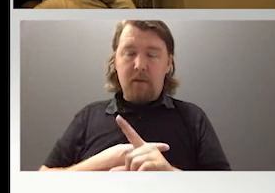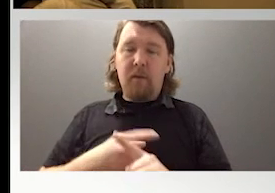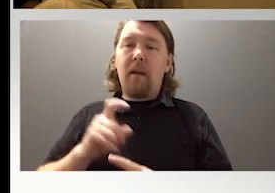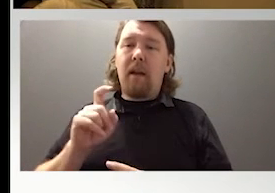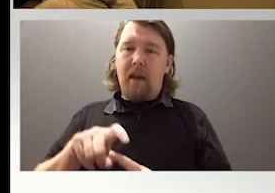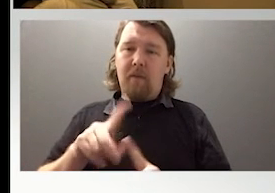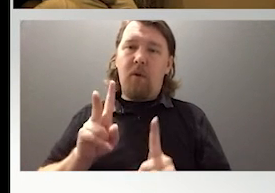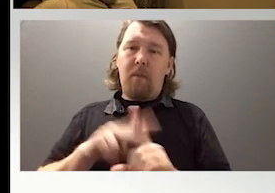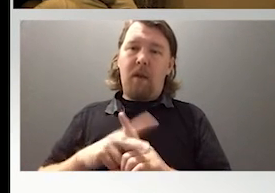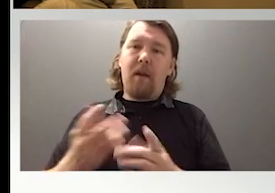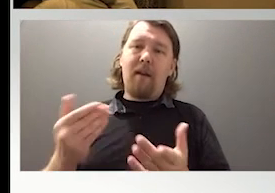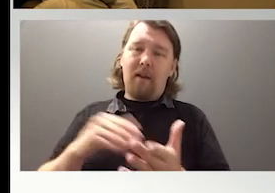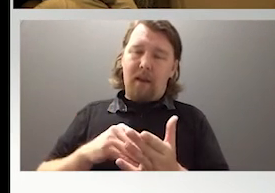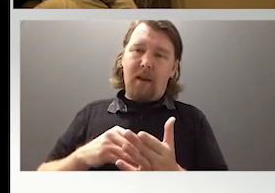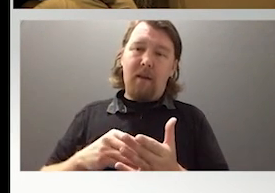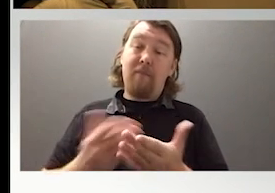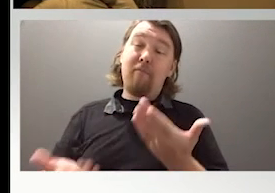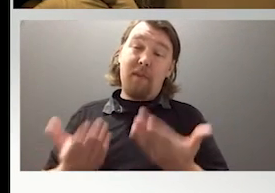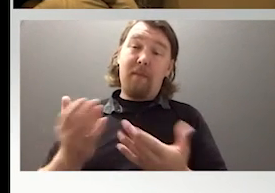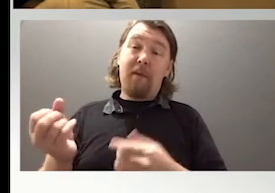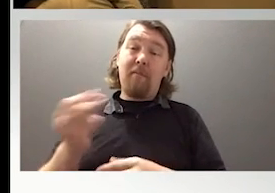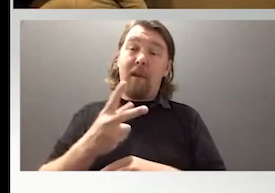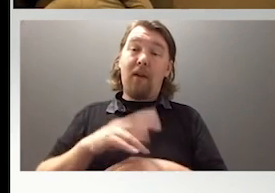and possibly go on the waiting list.